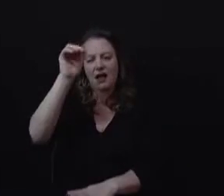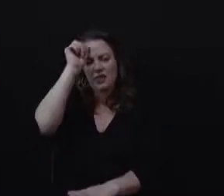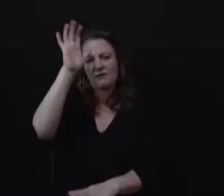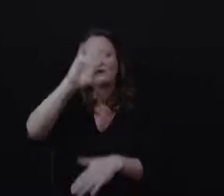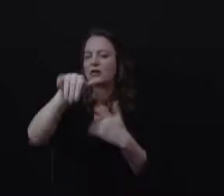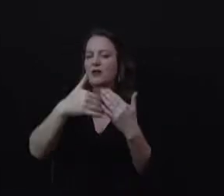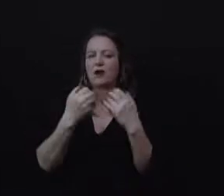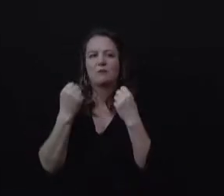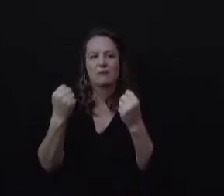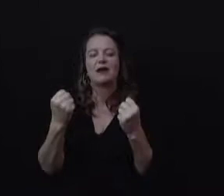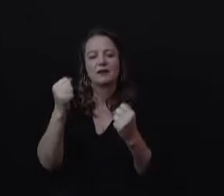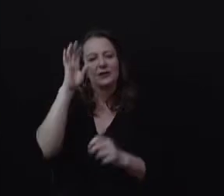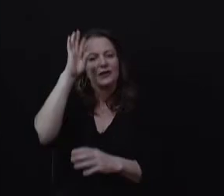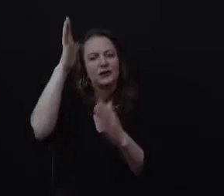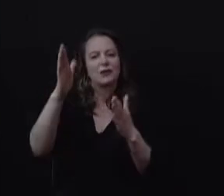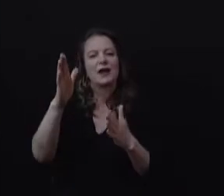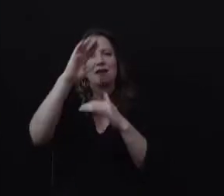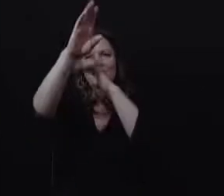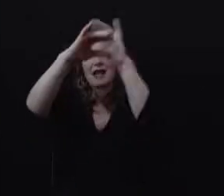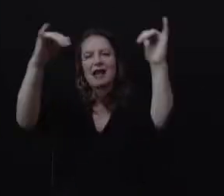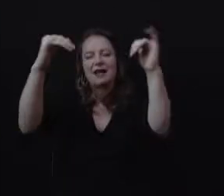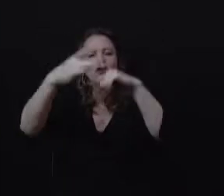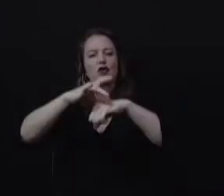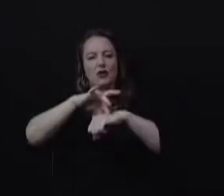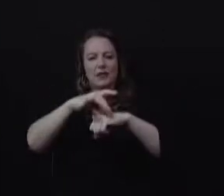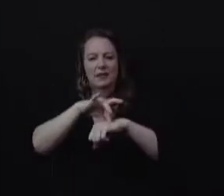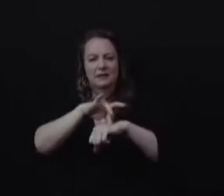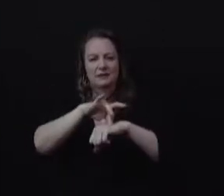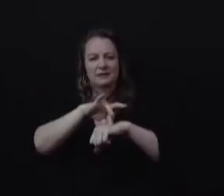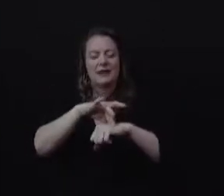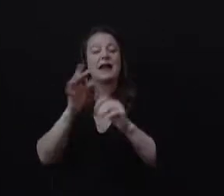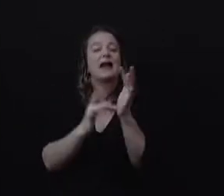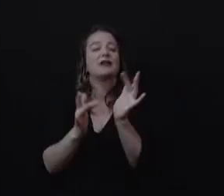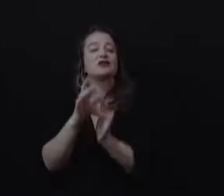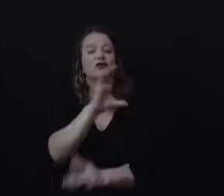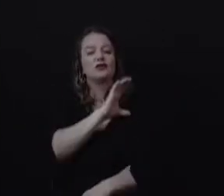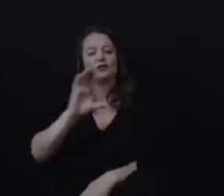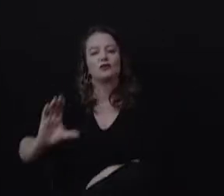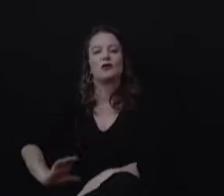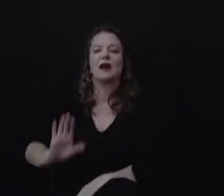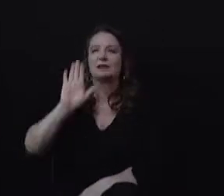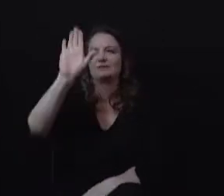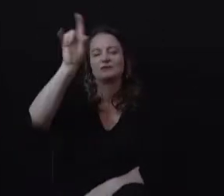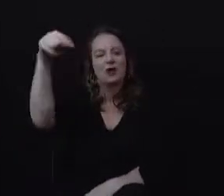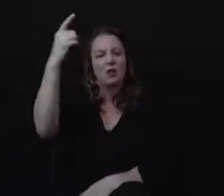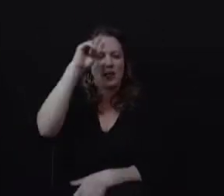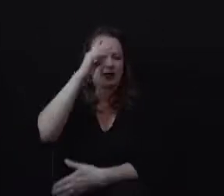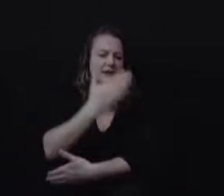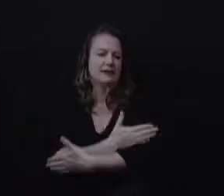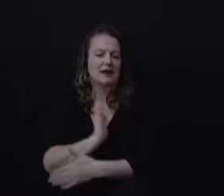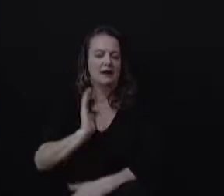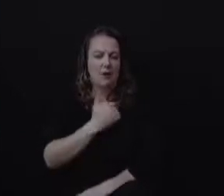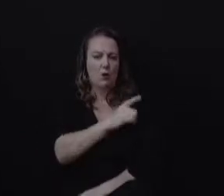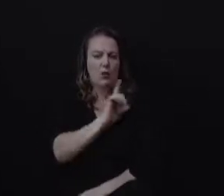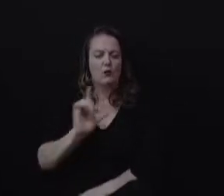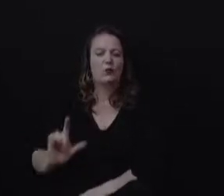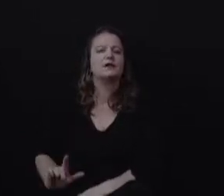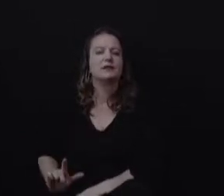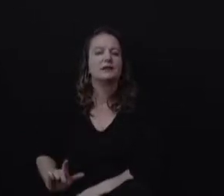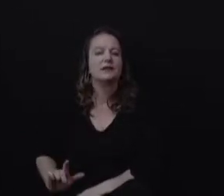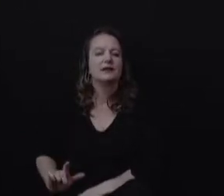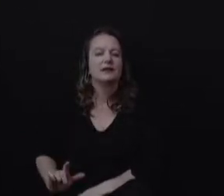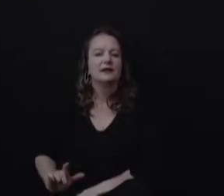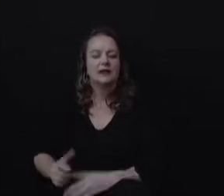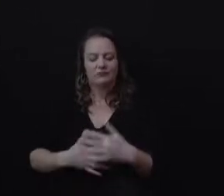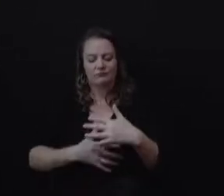Almighty, creator of heaven and earth, and in Jesus Christ, his only Son, our Lord, who was